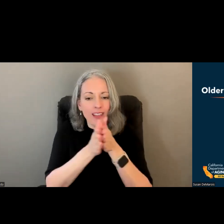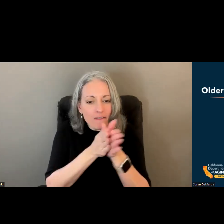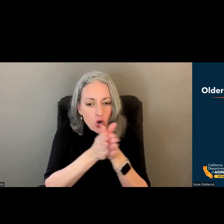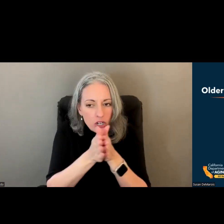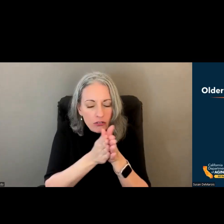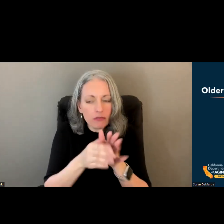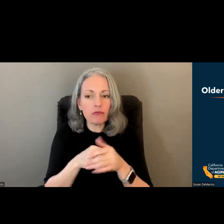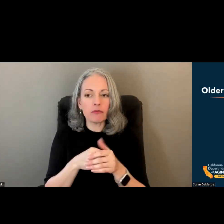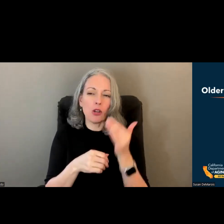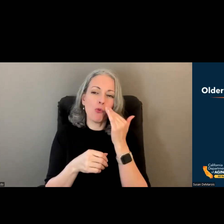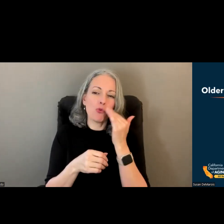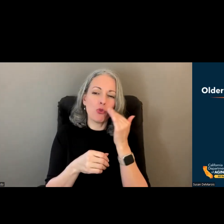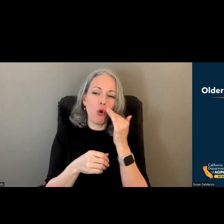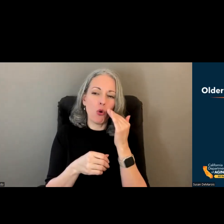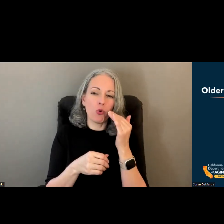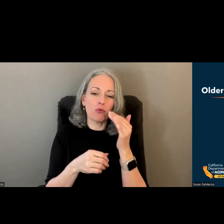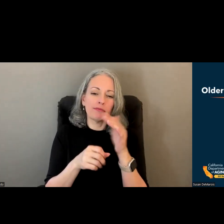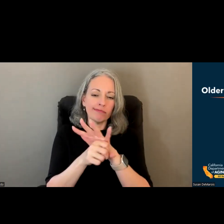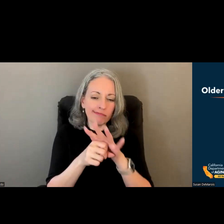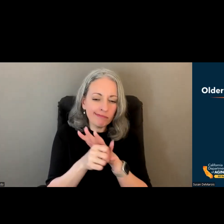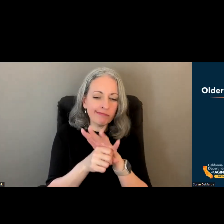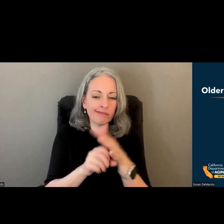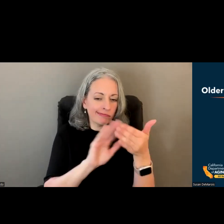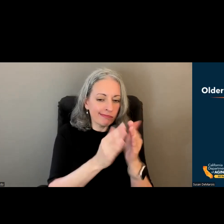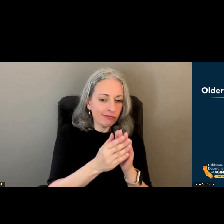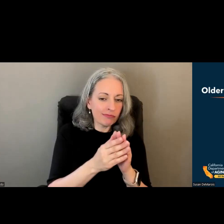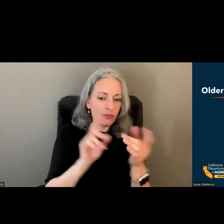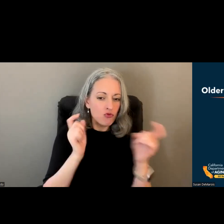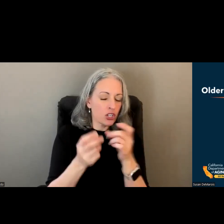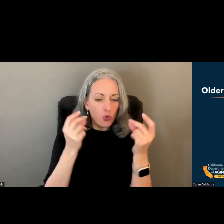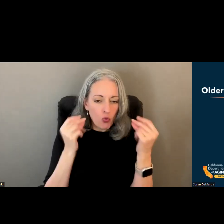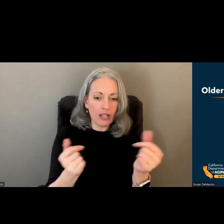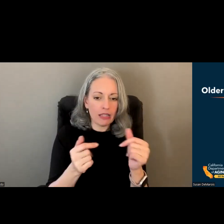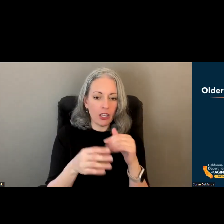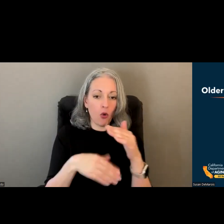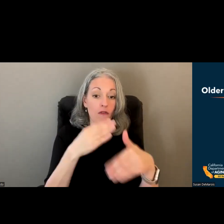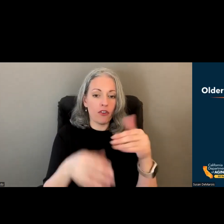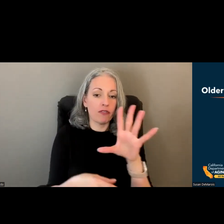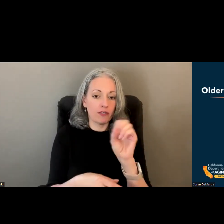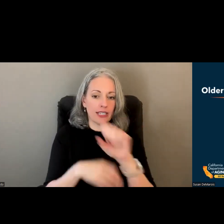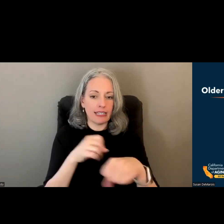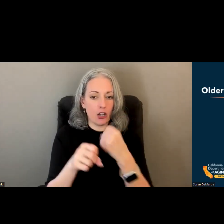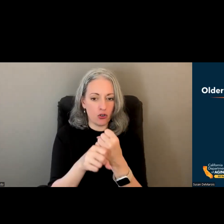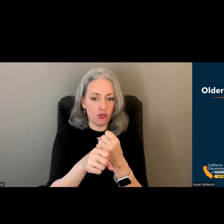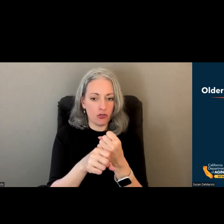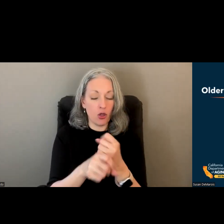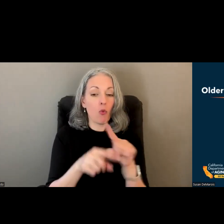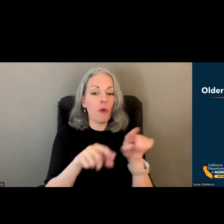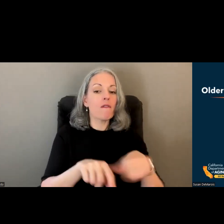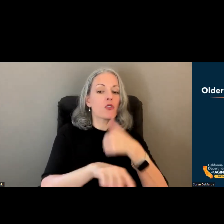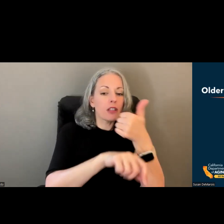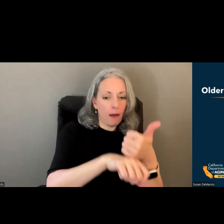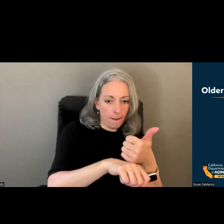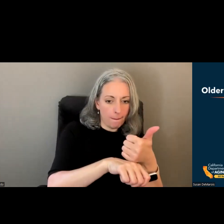the well-known fact that demographics have changed dramatically in the past 50 years when the network was first established, and the